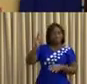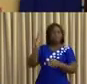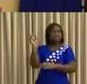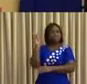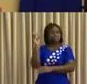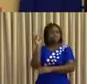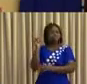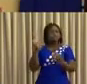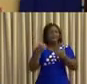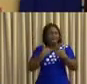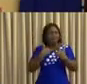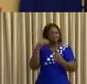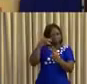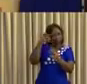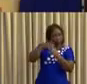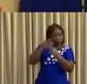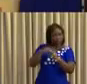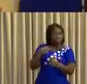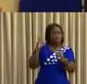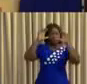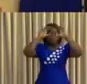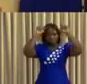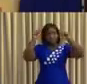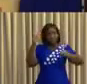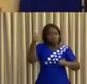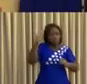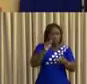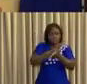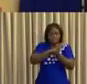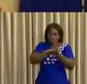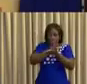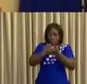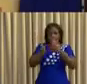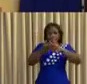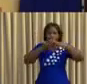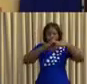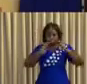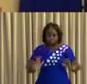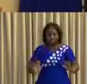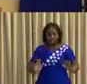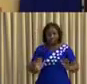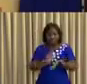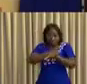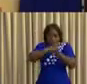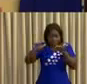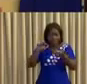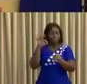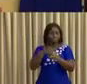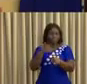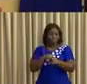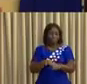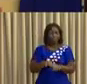elect a government of their choice in a free, fair, peaceful, and transparent election.